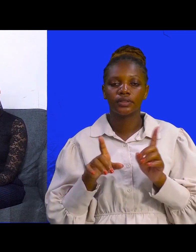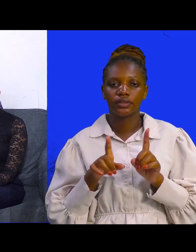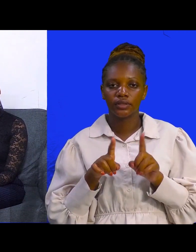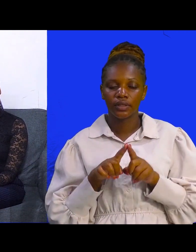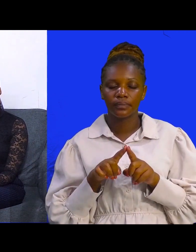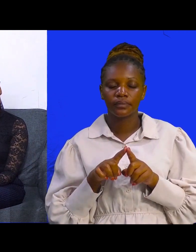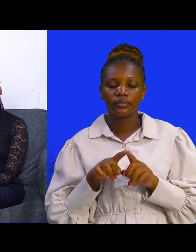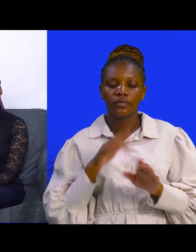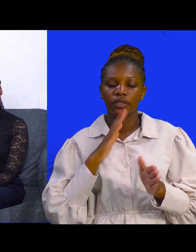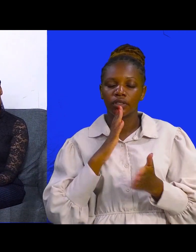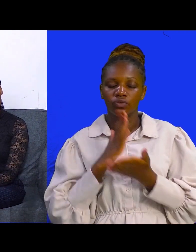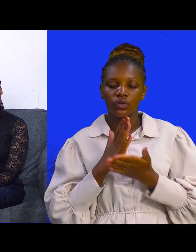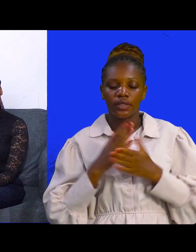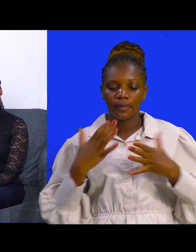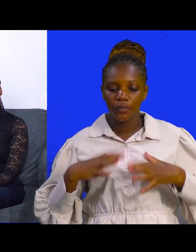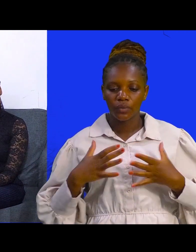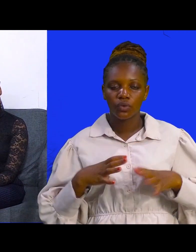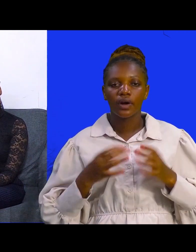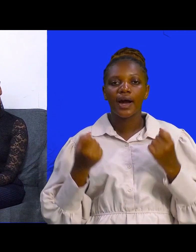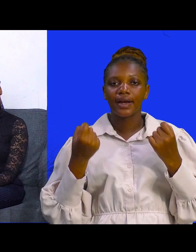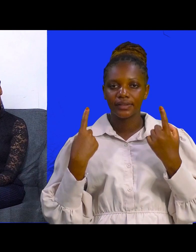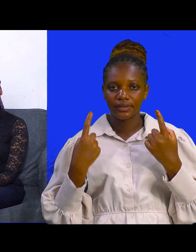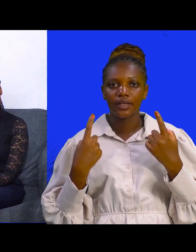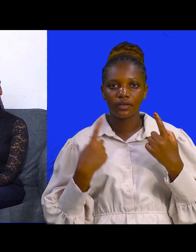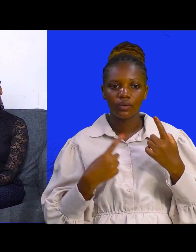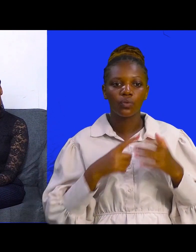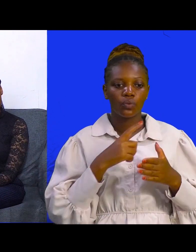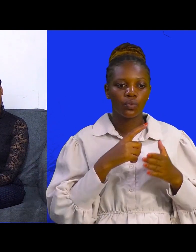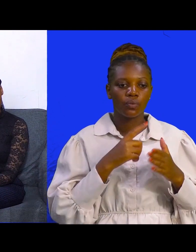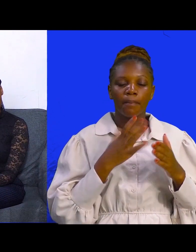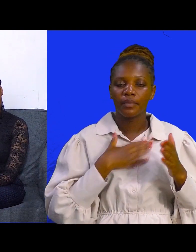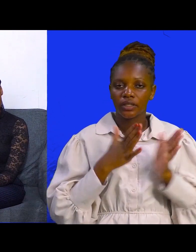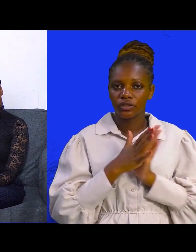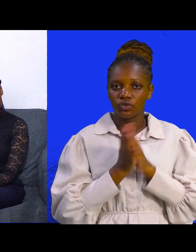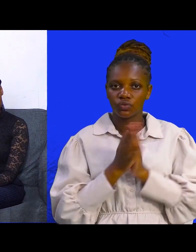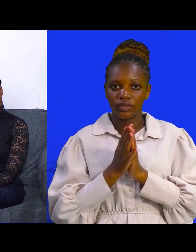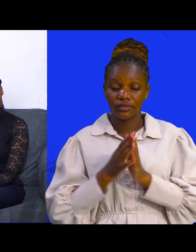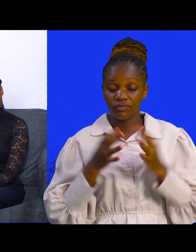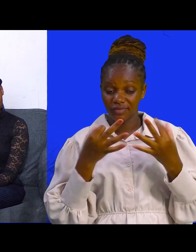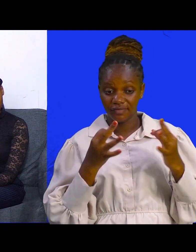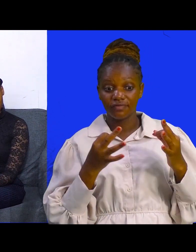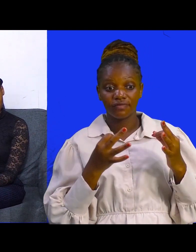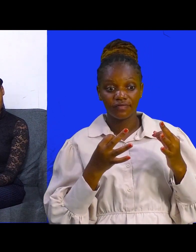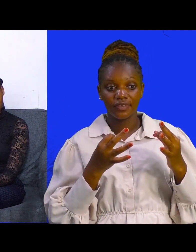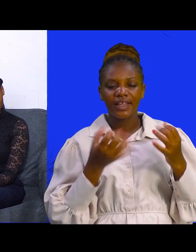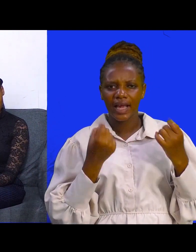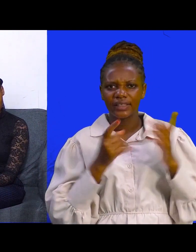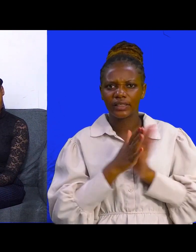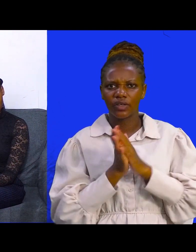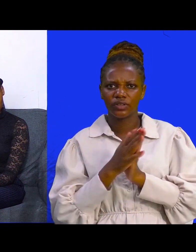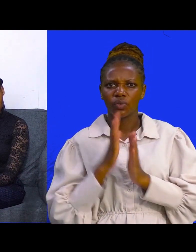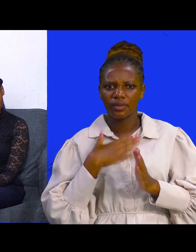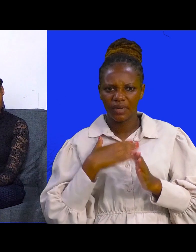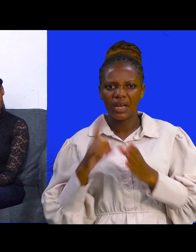being authentic and making sure people relate, because when people relate with the story, they fall in love